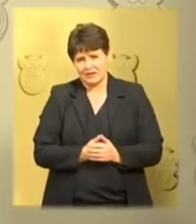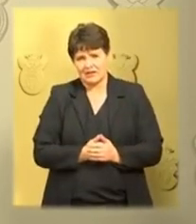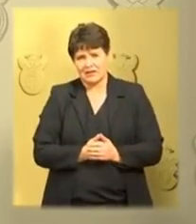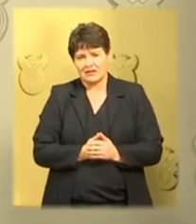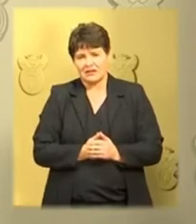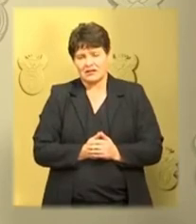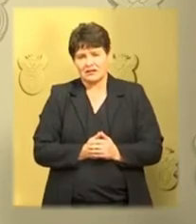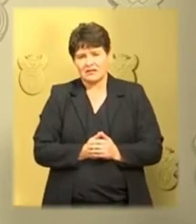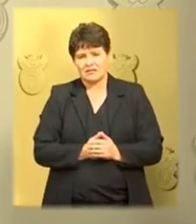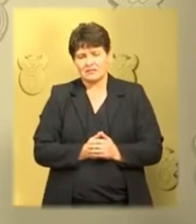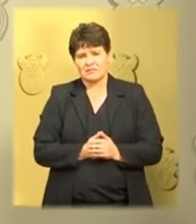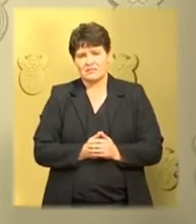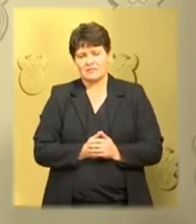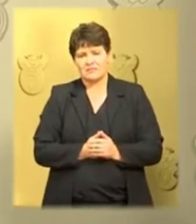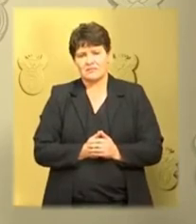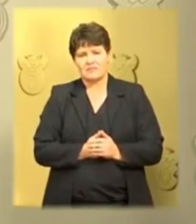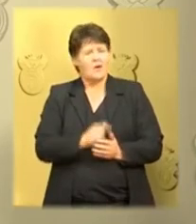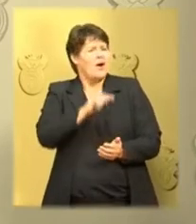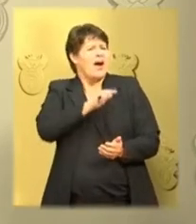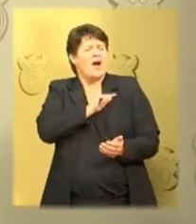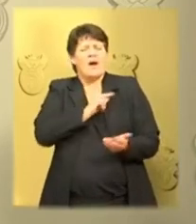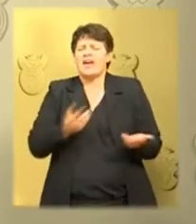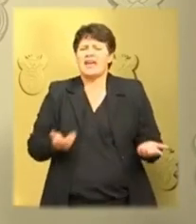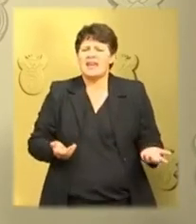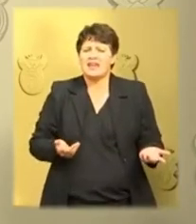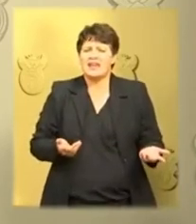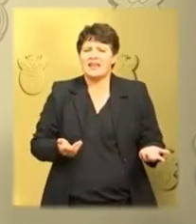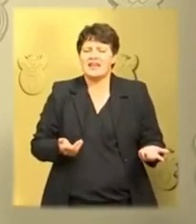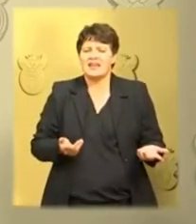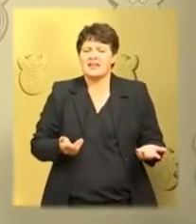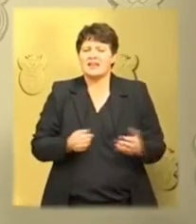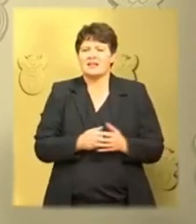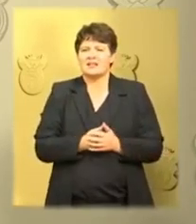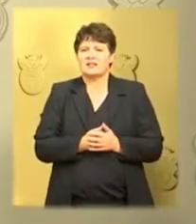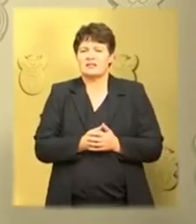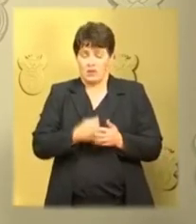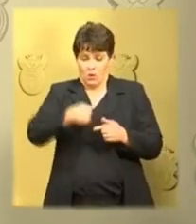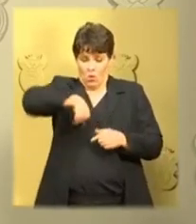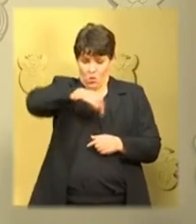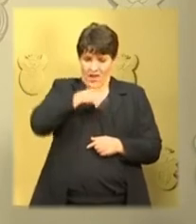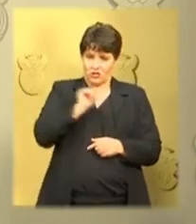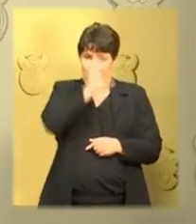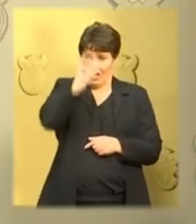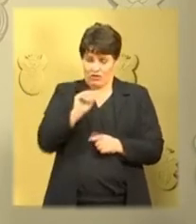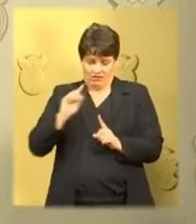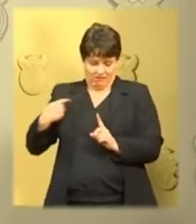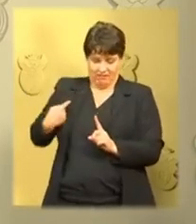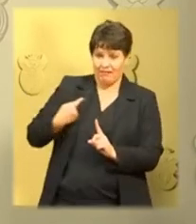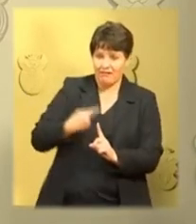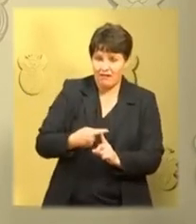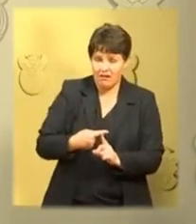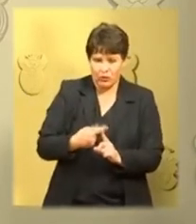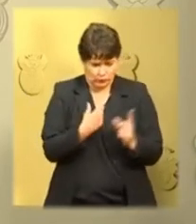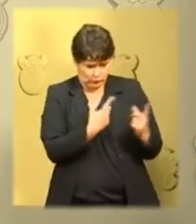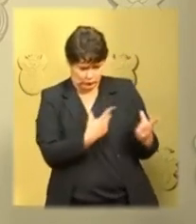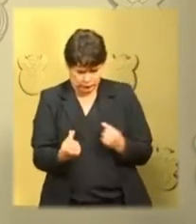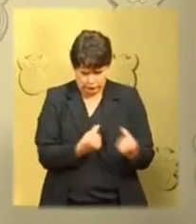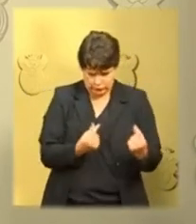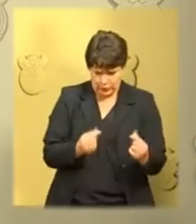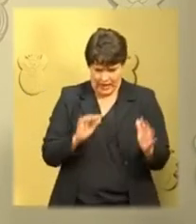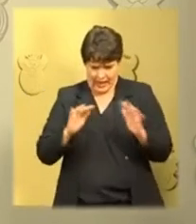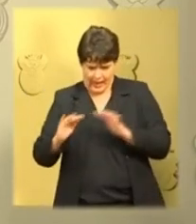of us, because they explain the actions we have taken to date and they inform the